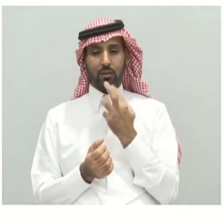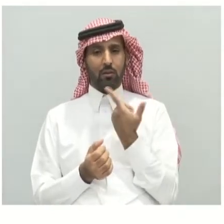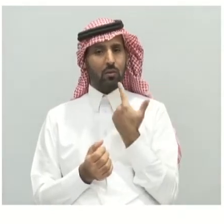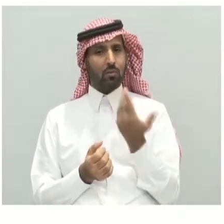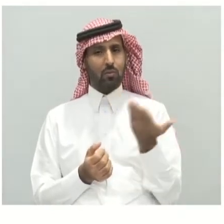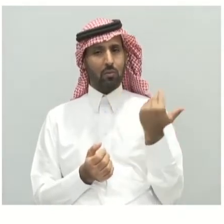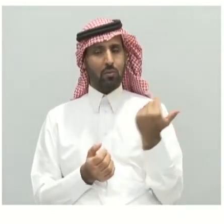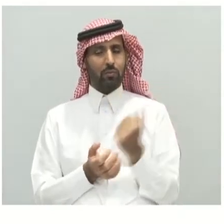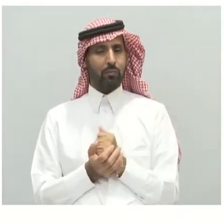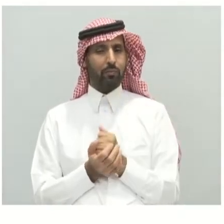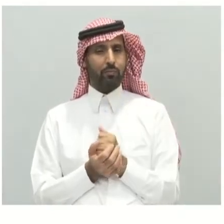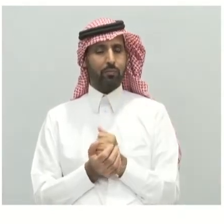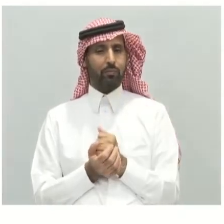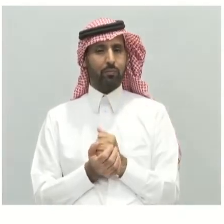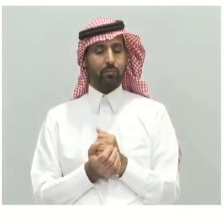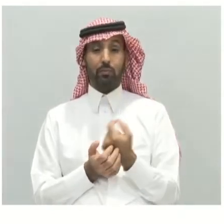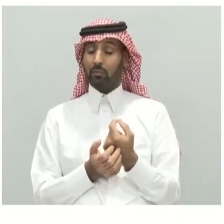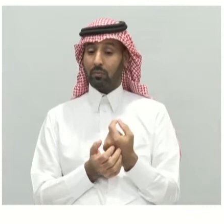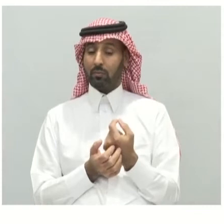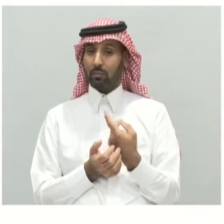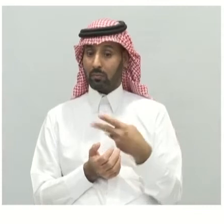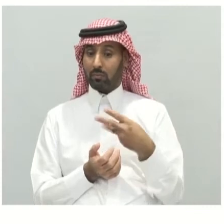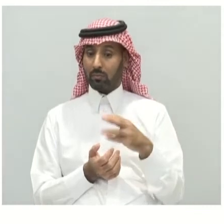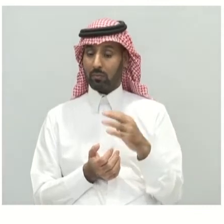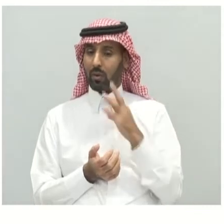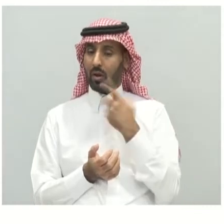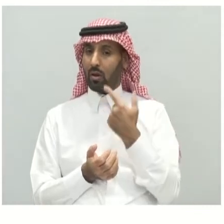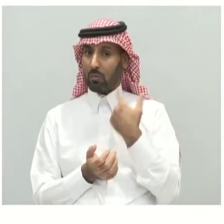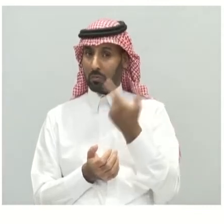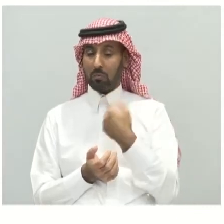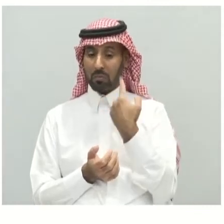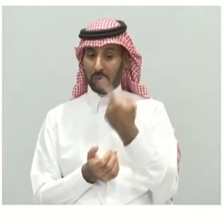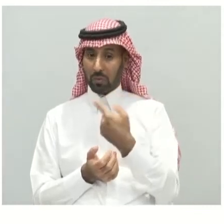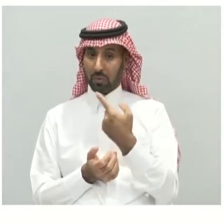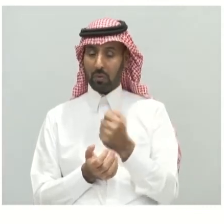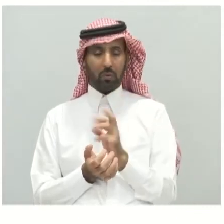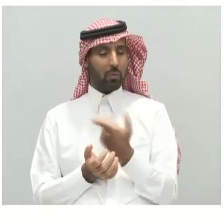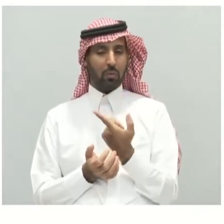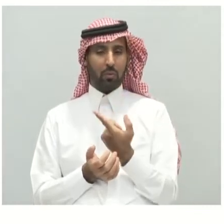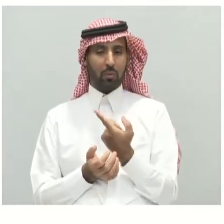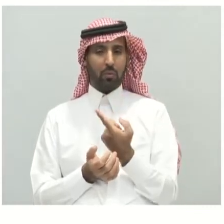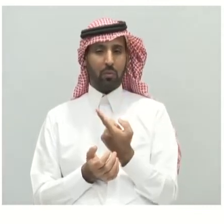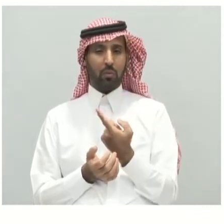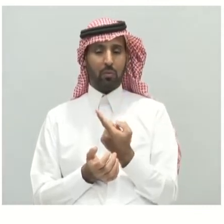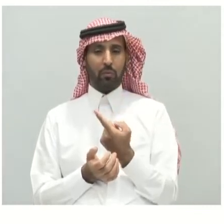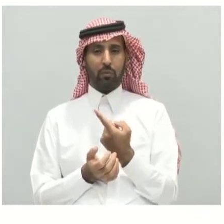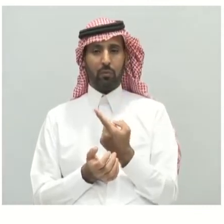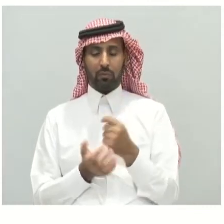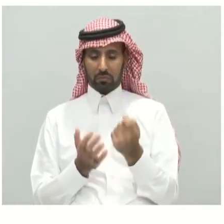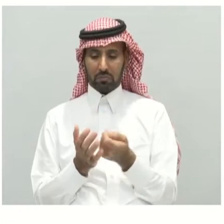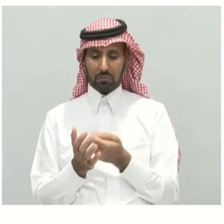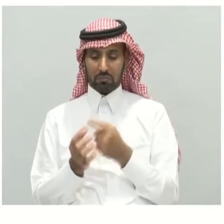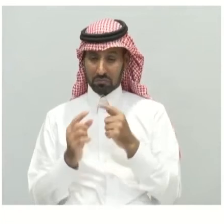did you, what is your first word? What age were you when you said it? Okay? Write a small